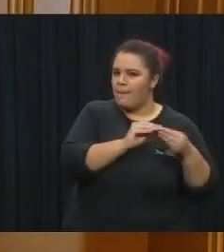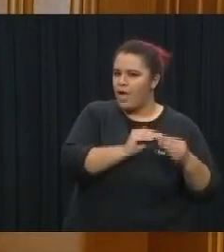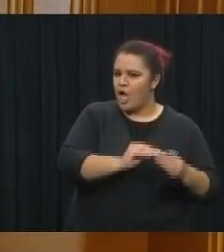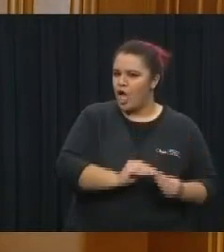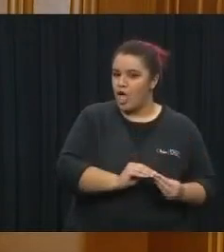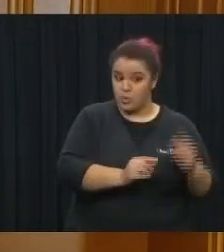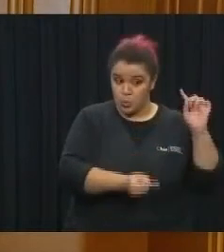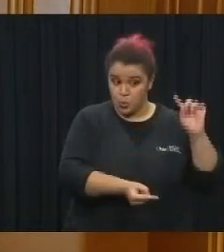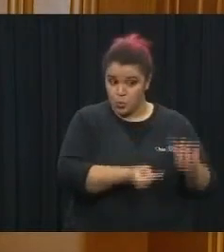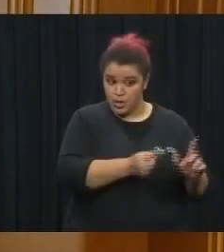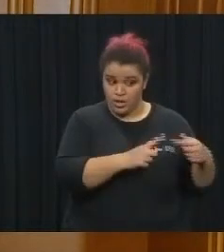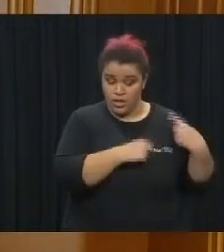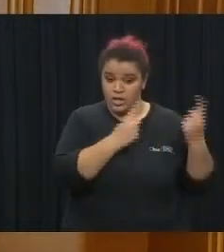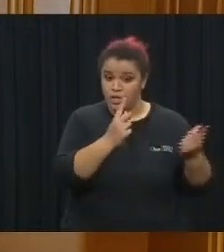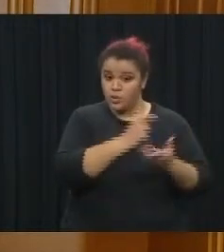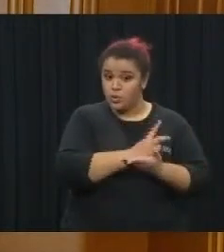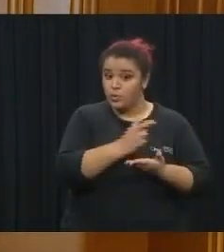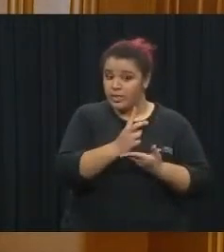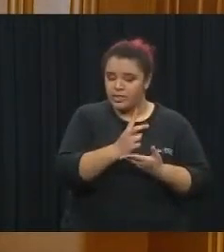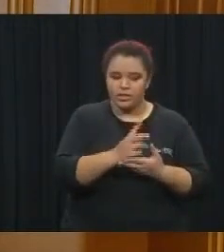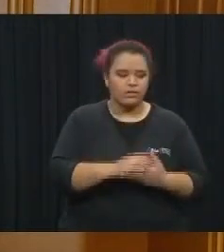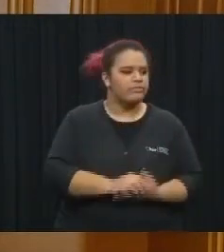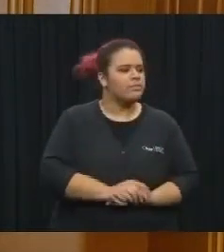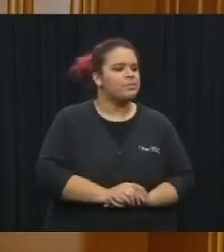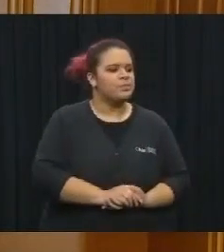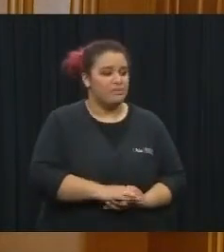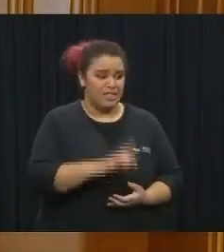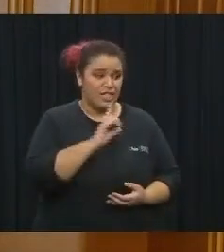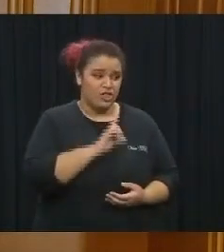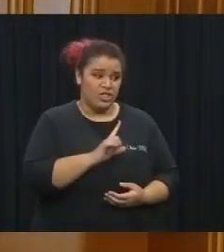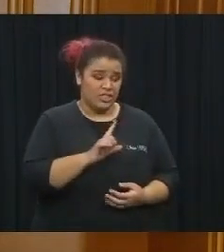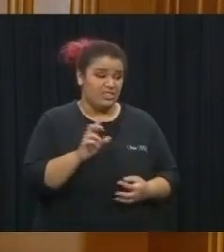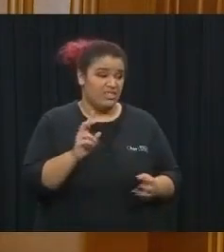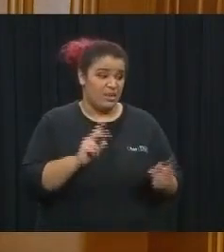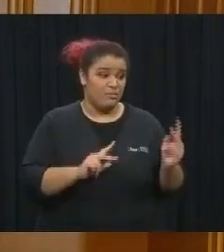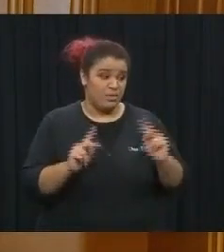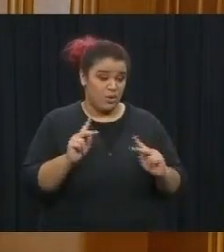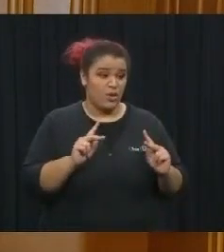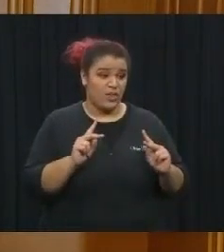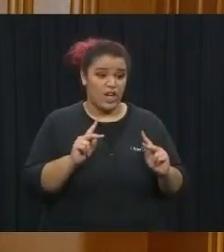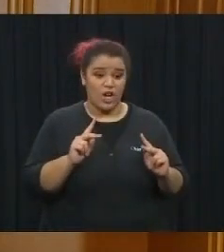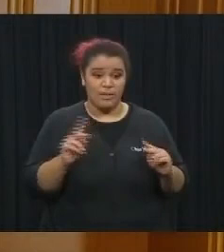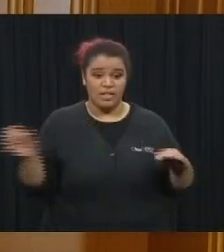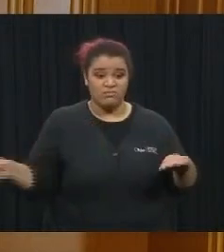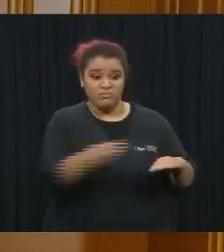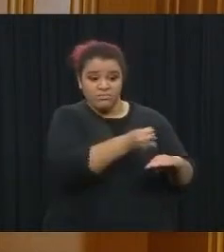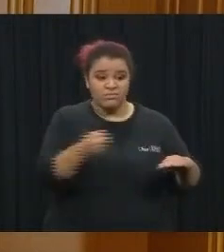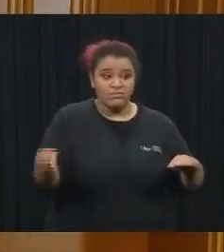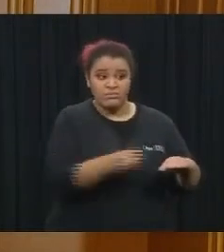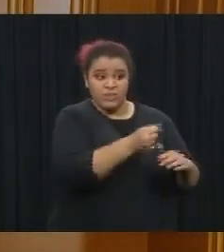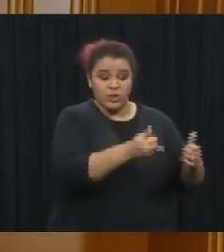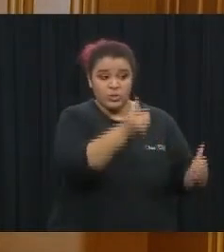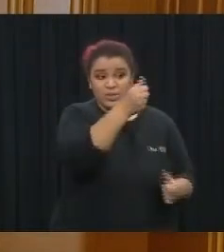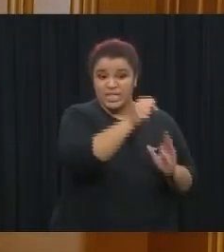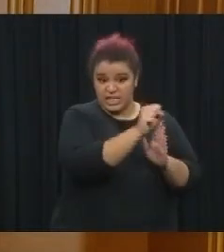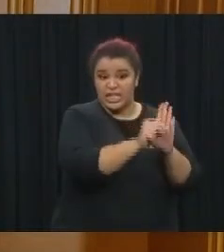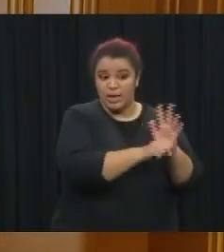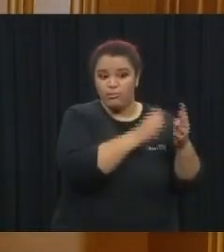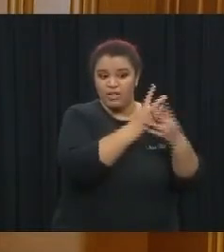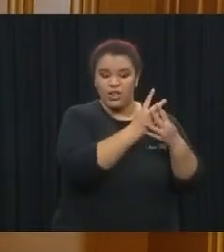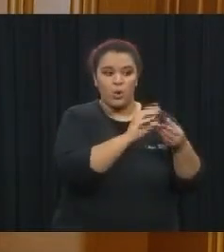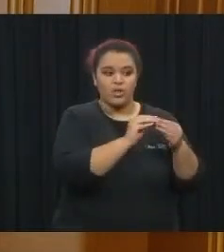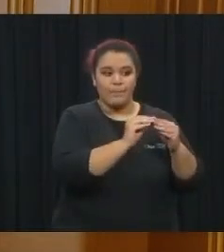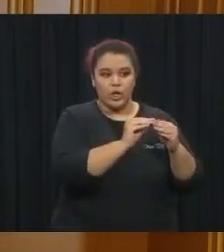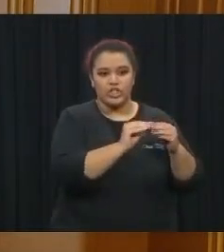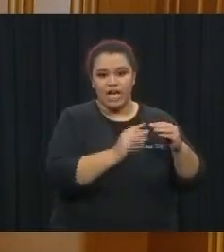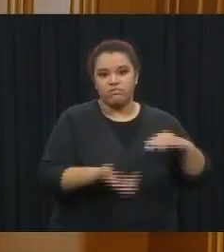2 weeks? What's gone up is the number of people coming to the state prison system. Those numbers are up, and we can get those